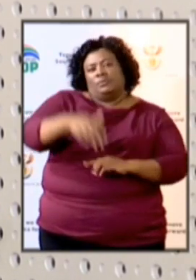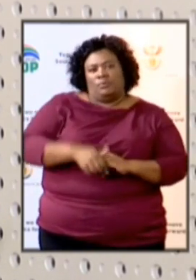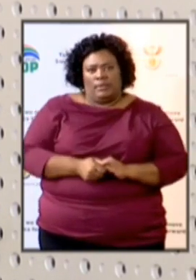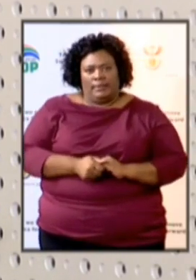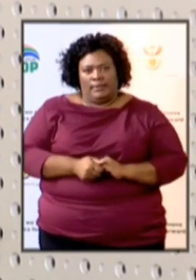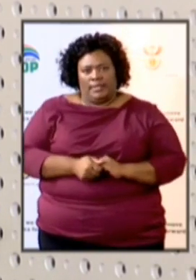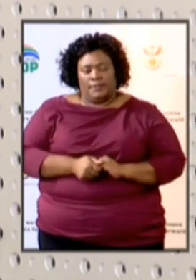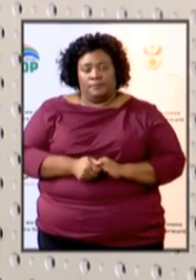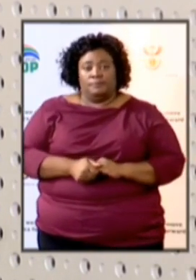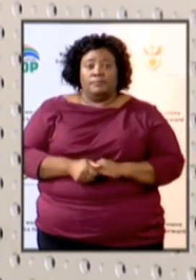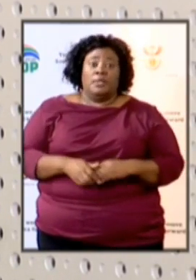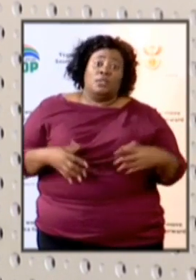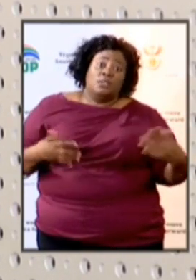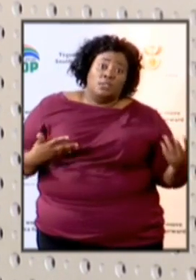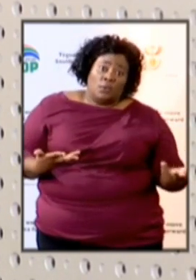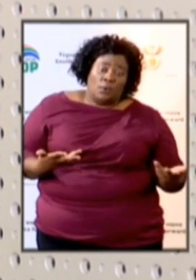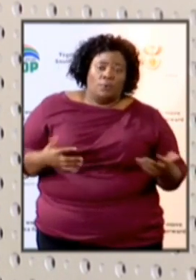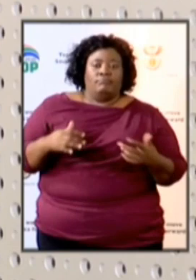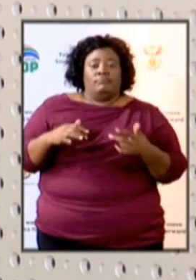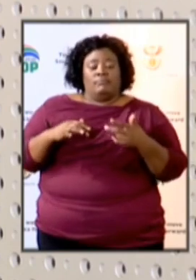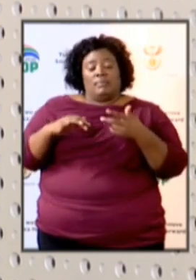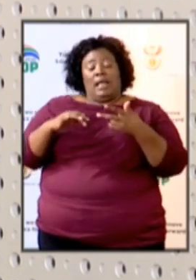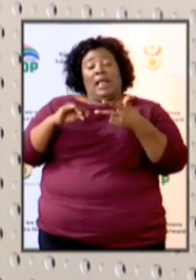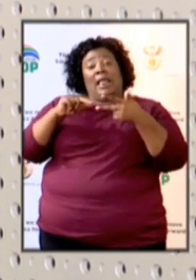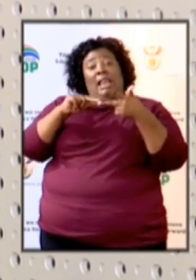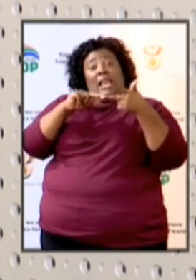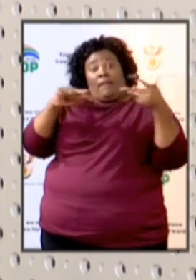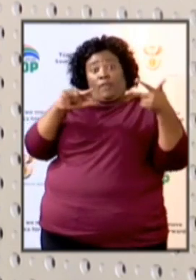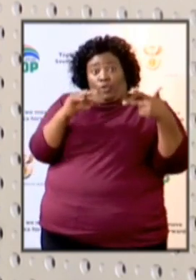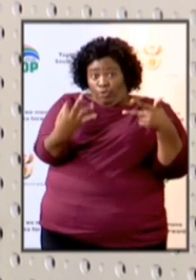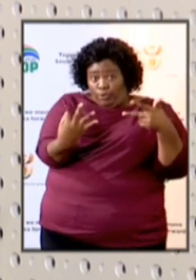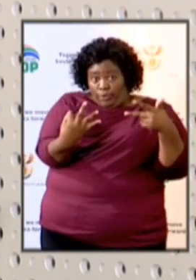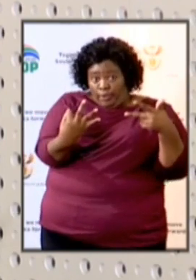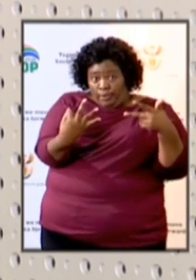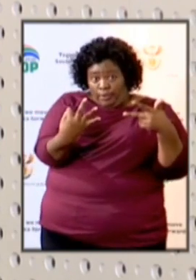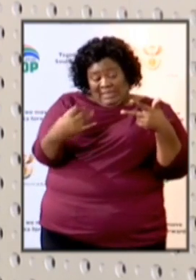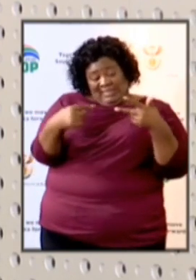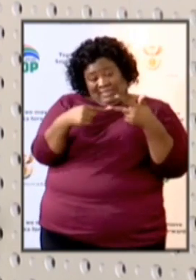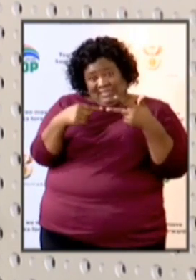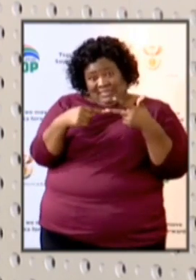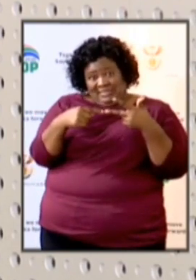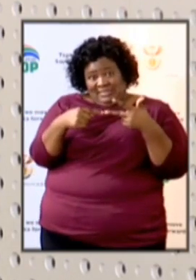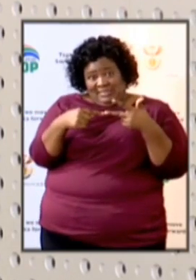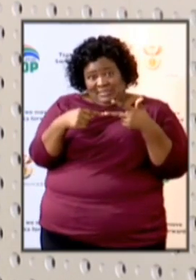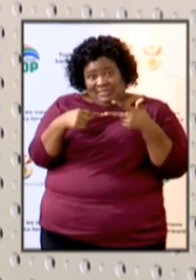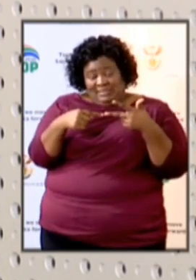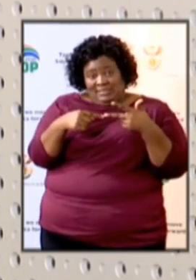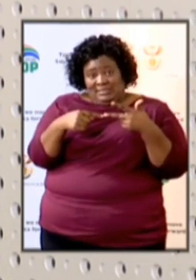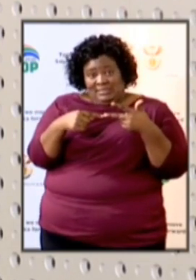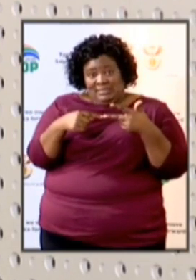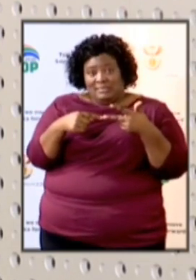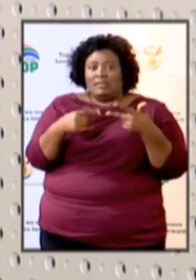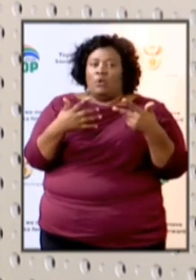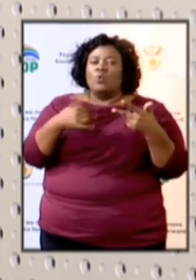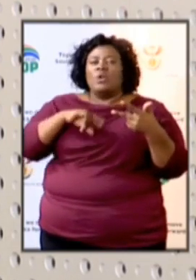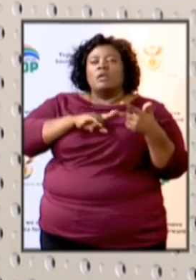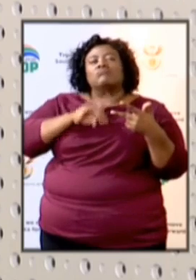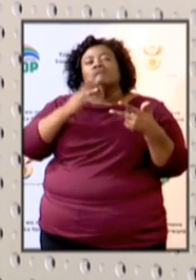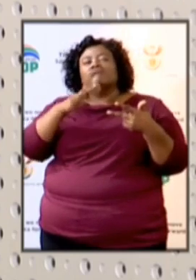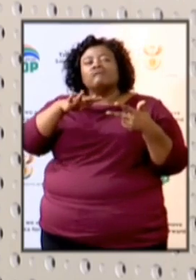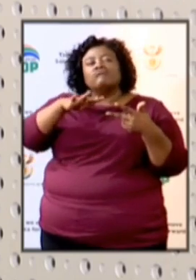So level three is when you almost are in the middle,